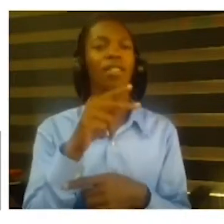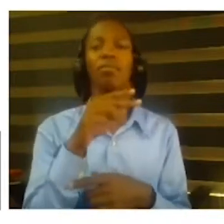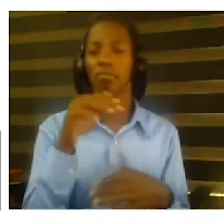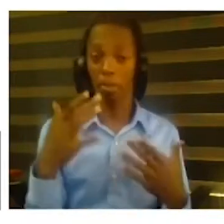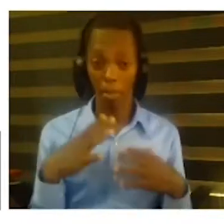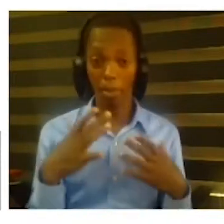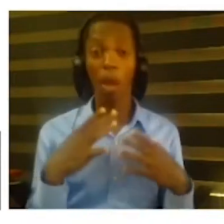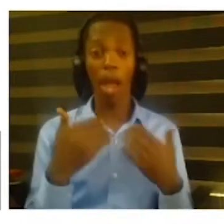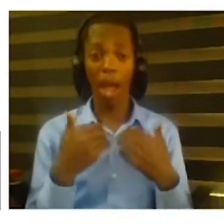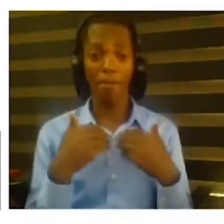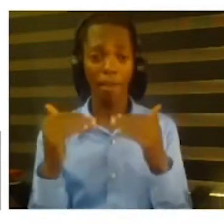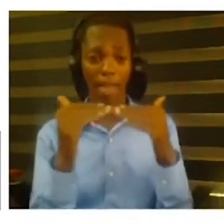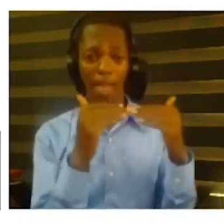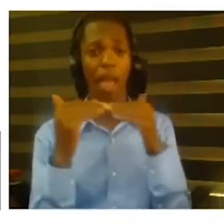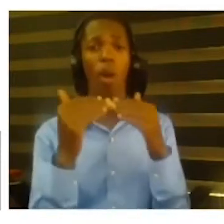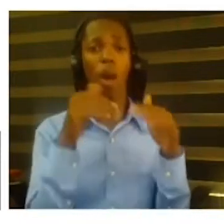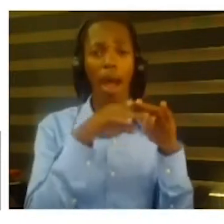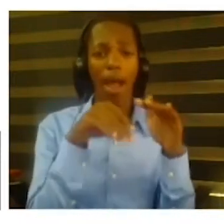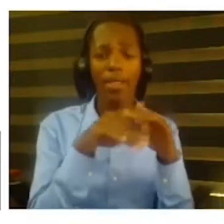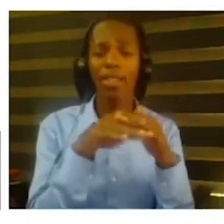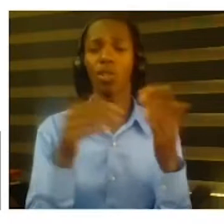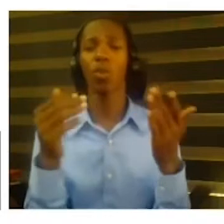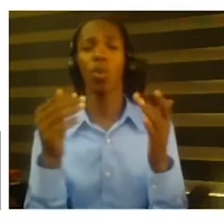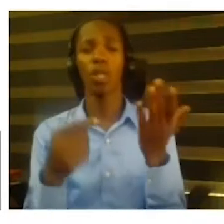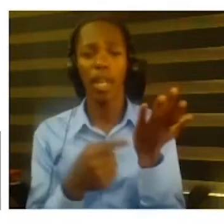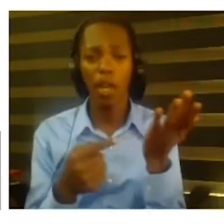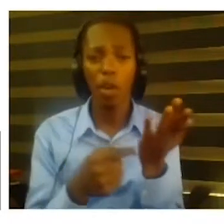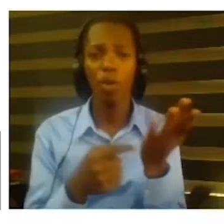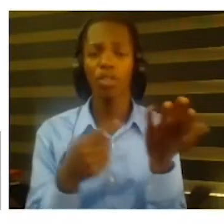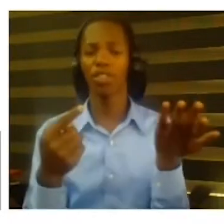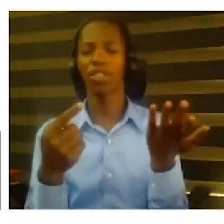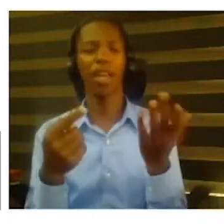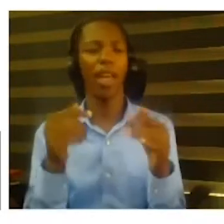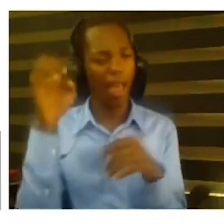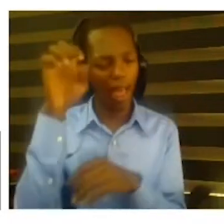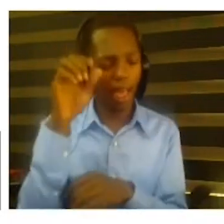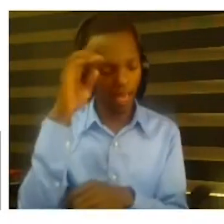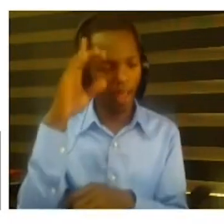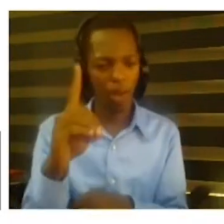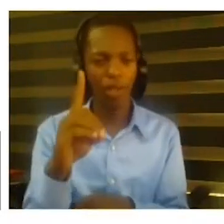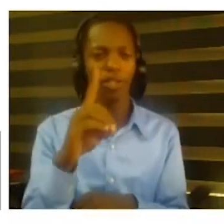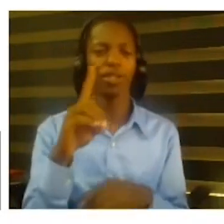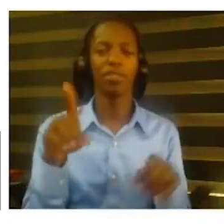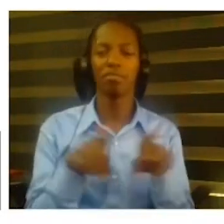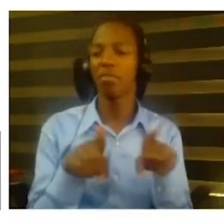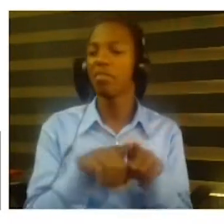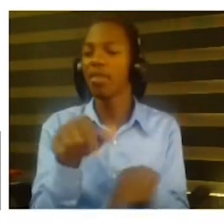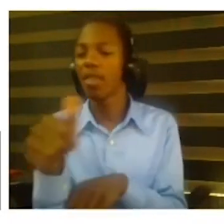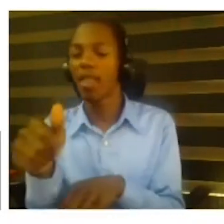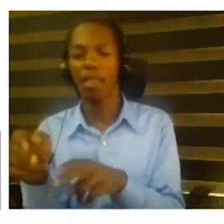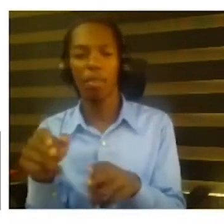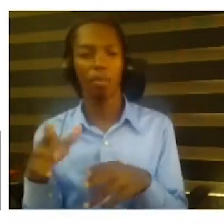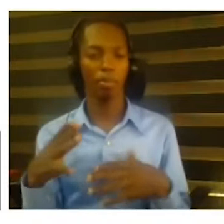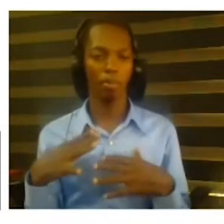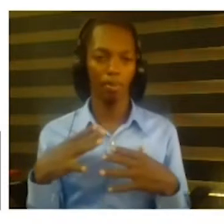to technology, and employment as the non-disabled. Ladies and gentlemen, today's conference